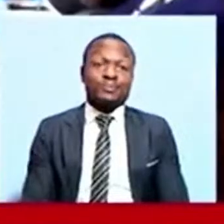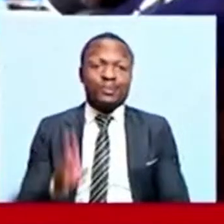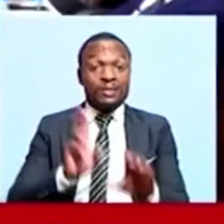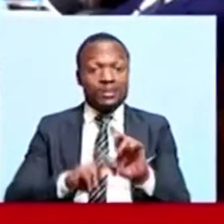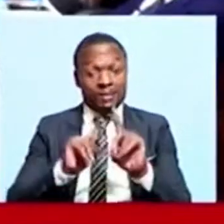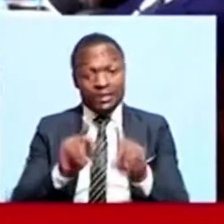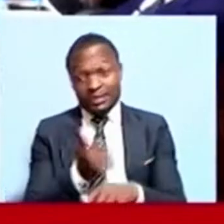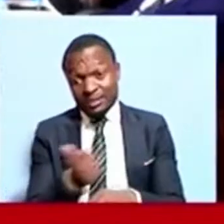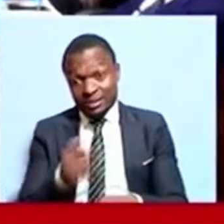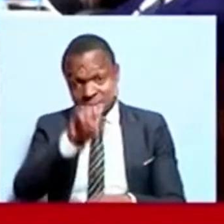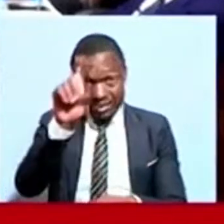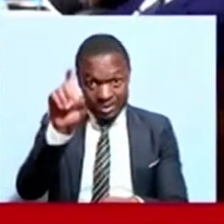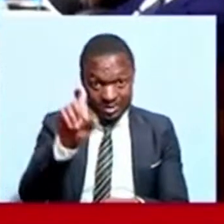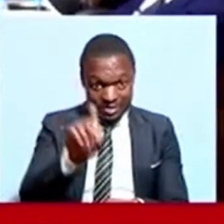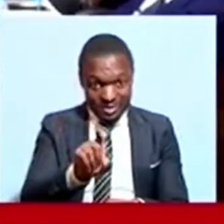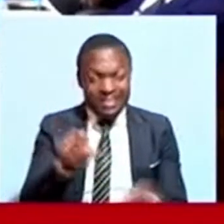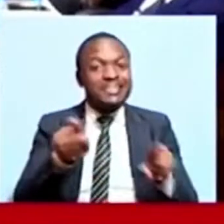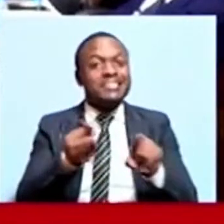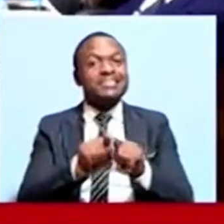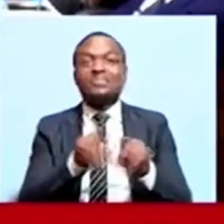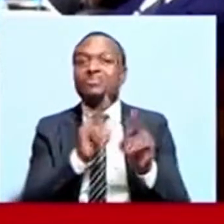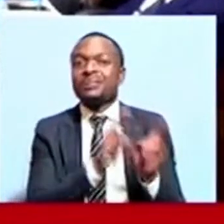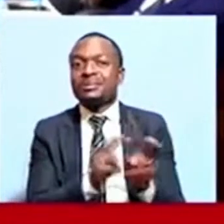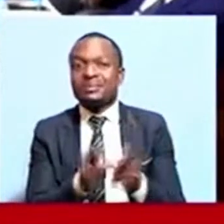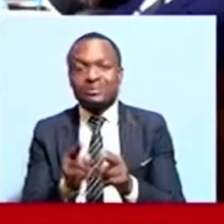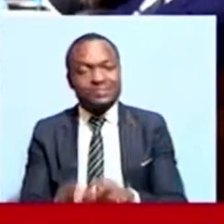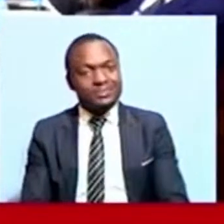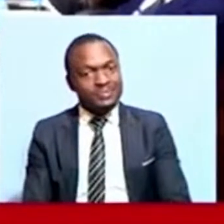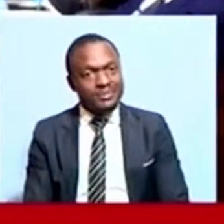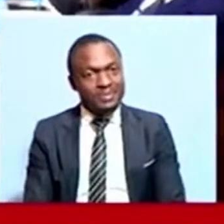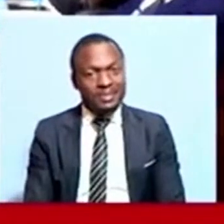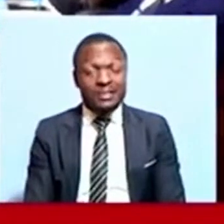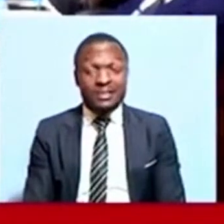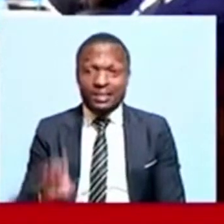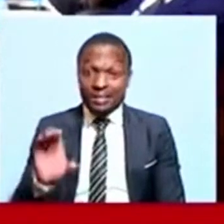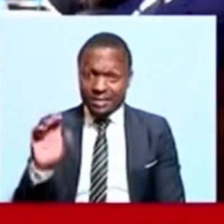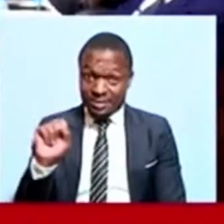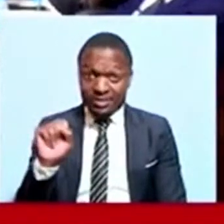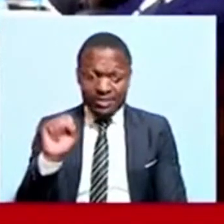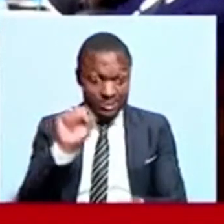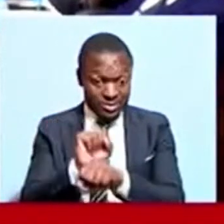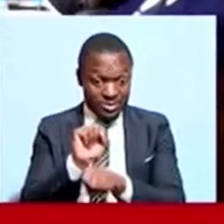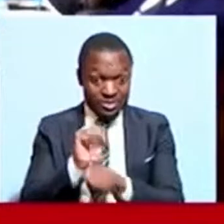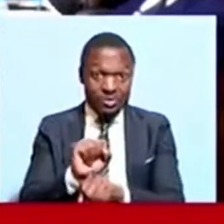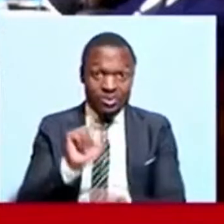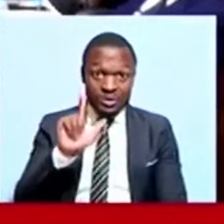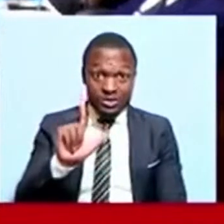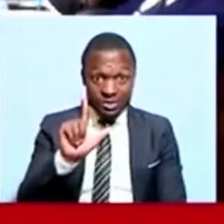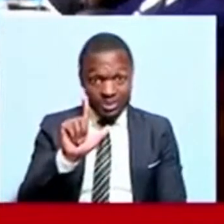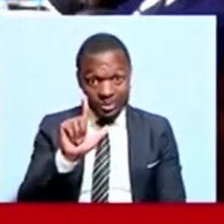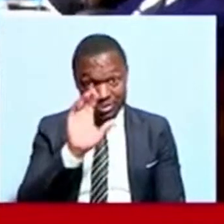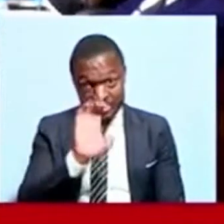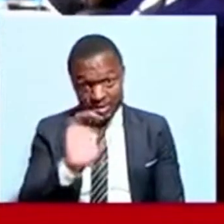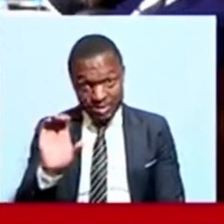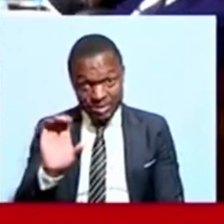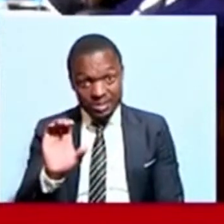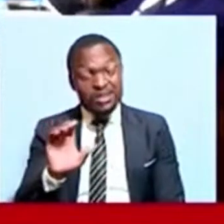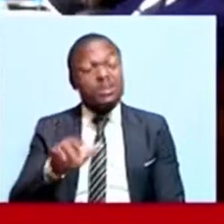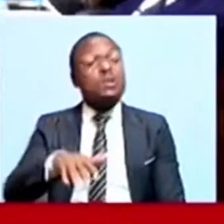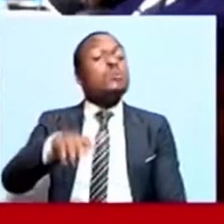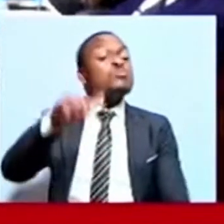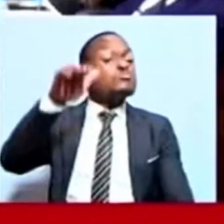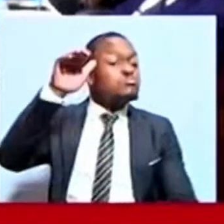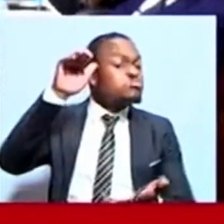Another council, they had an activity, same response. Yes, I know you worked for Lusaka City Council, where there are bulky